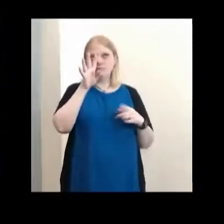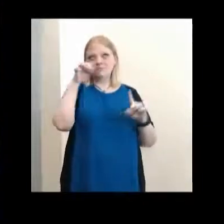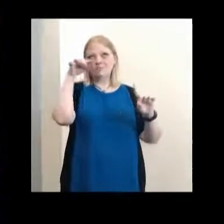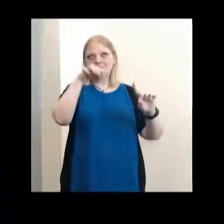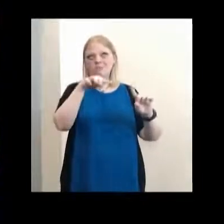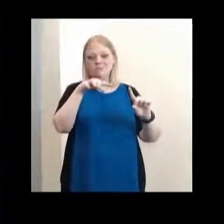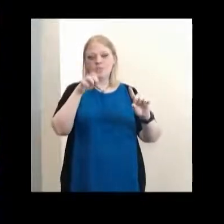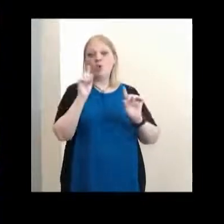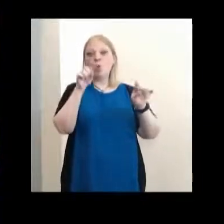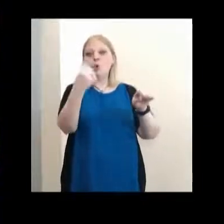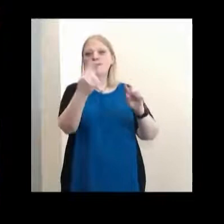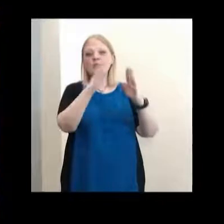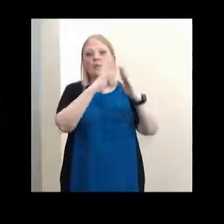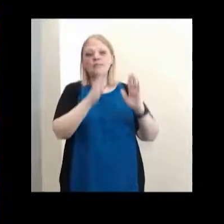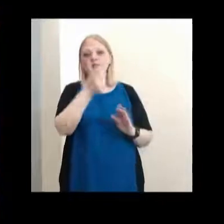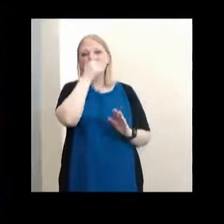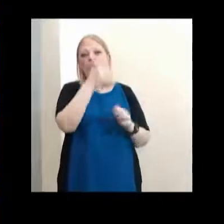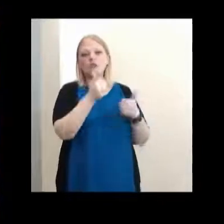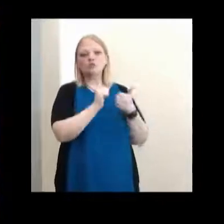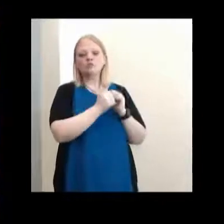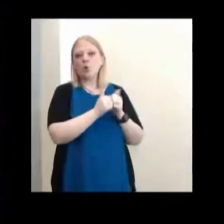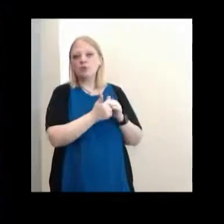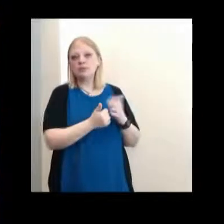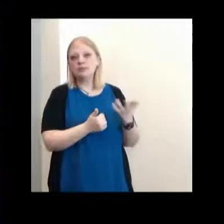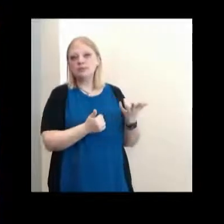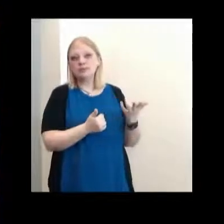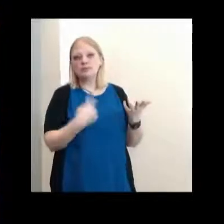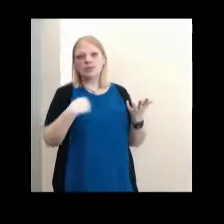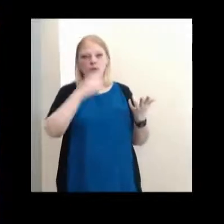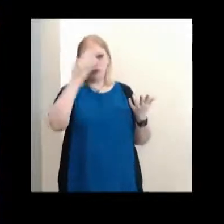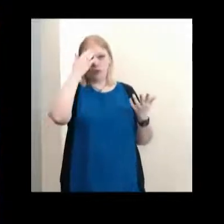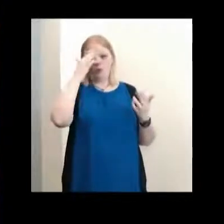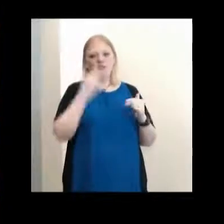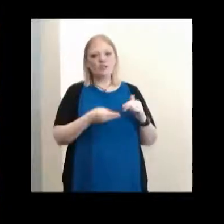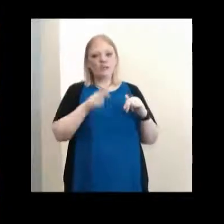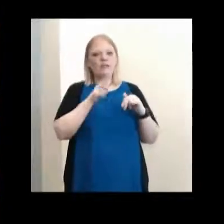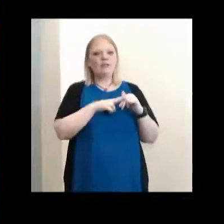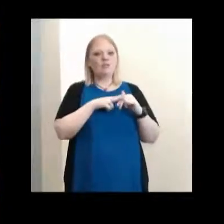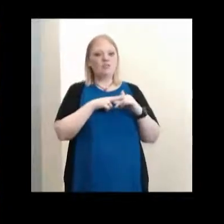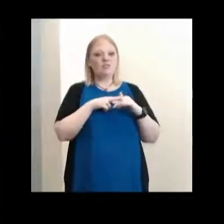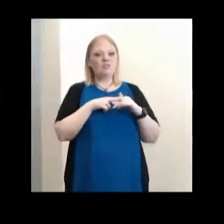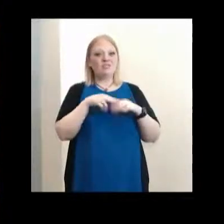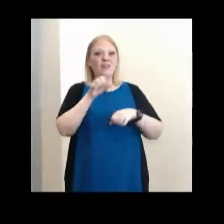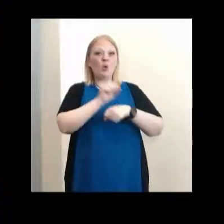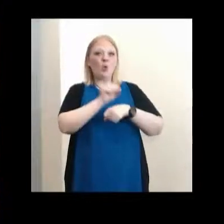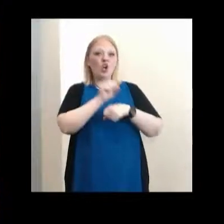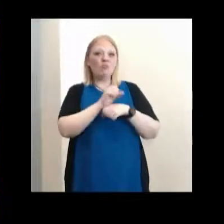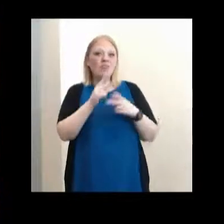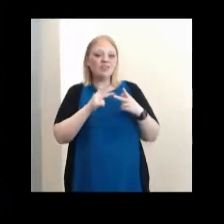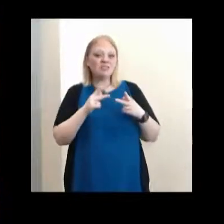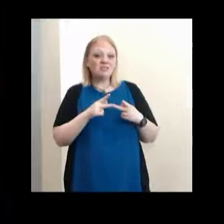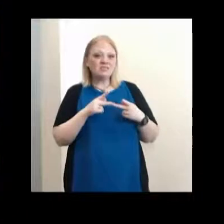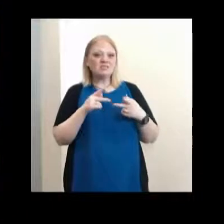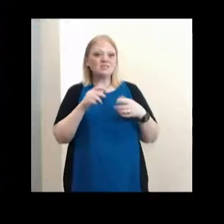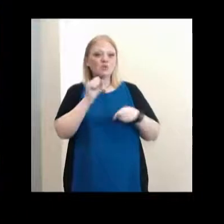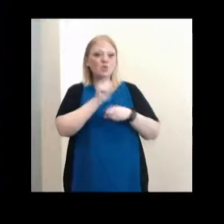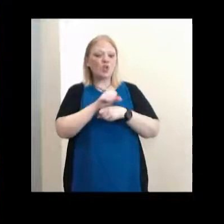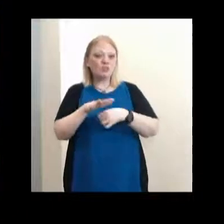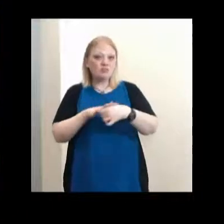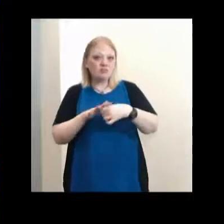watch a sporting event. We know that there have been increases in cases in work sites, work